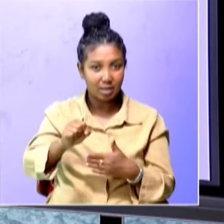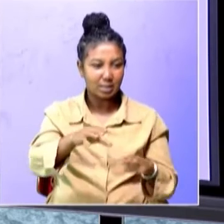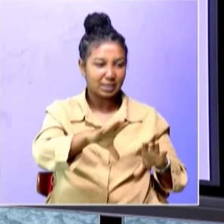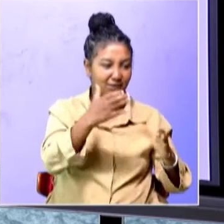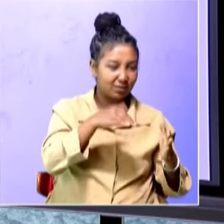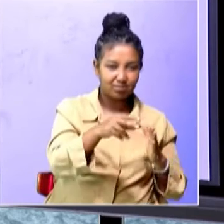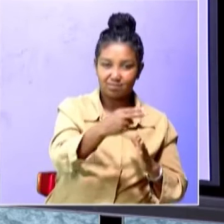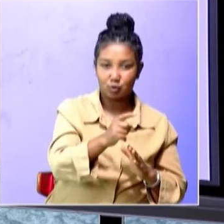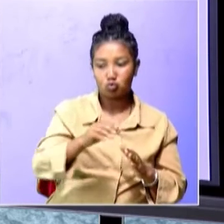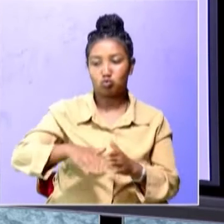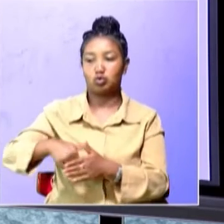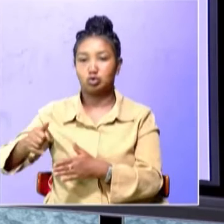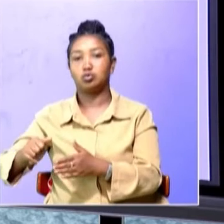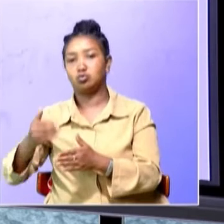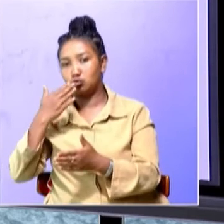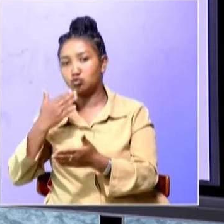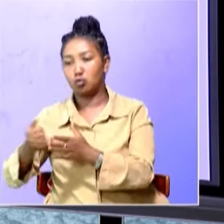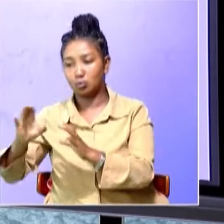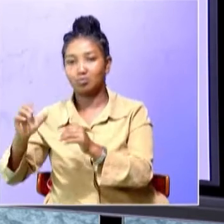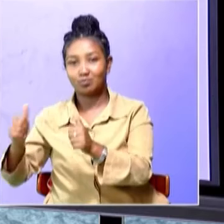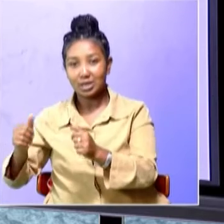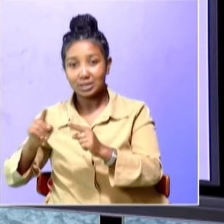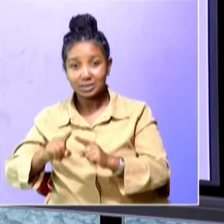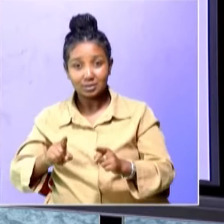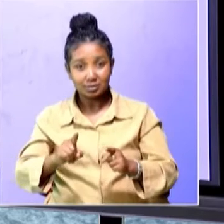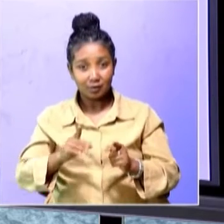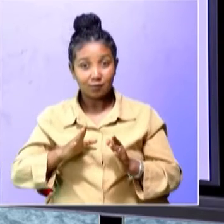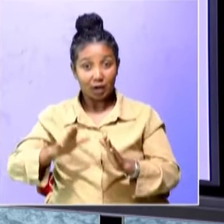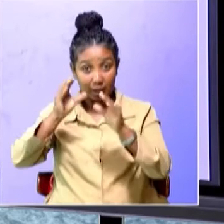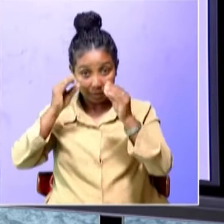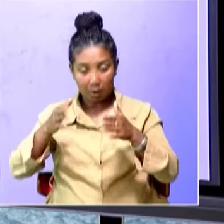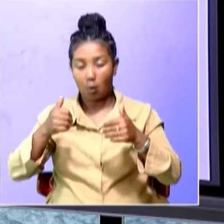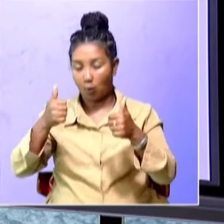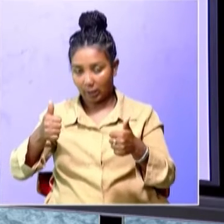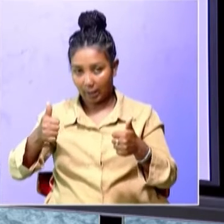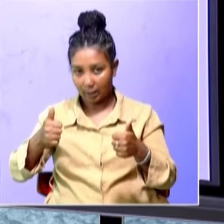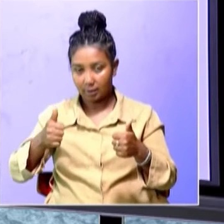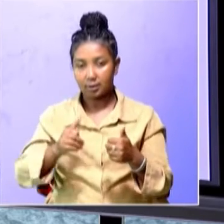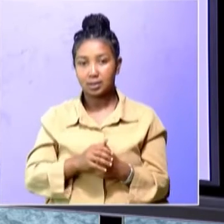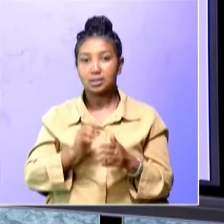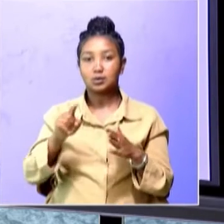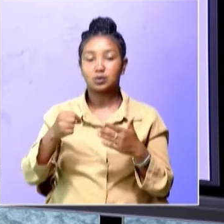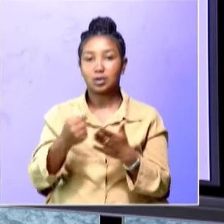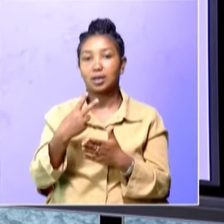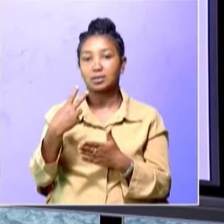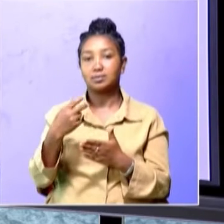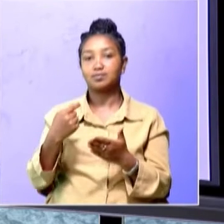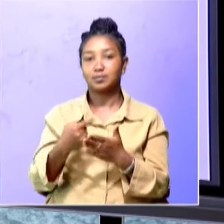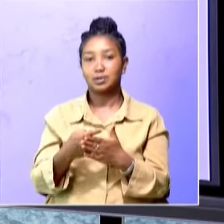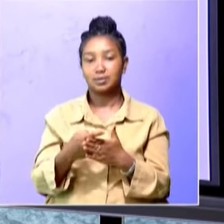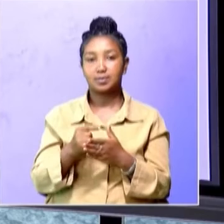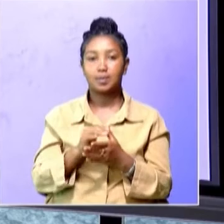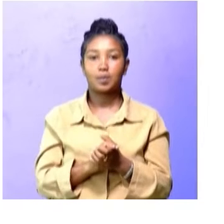advised to be used by students at school unless the teacher recommends. So, let us use this